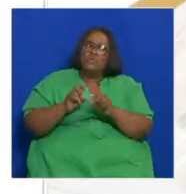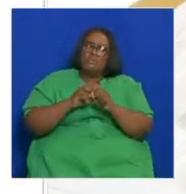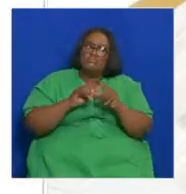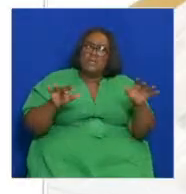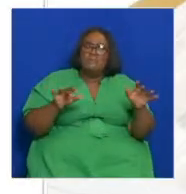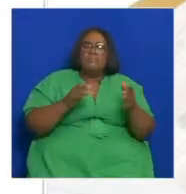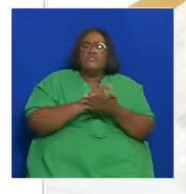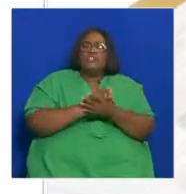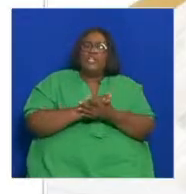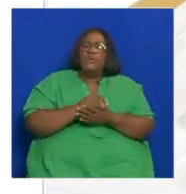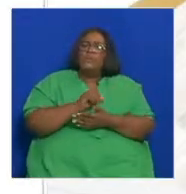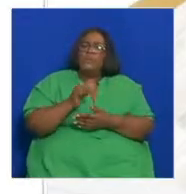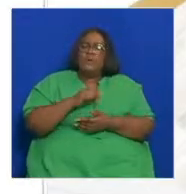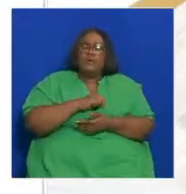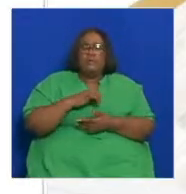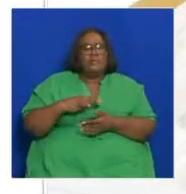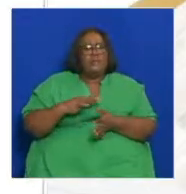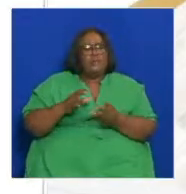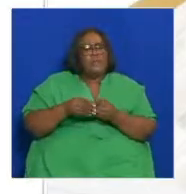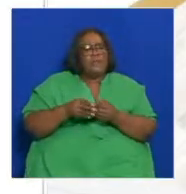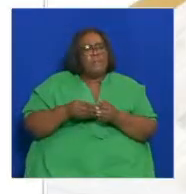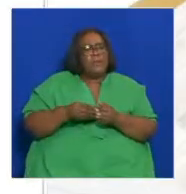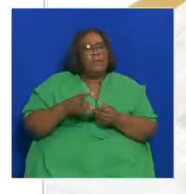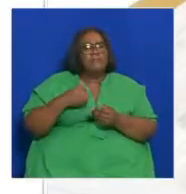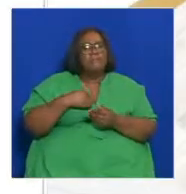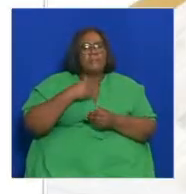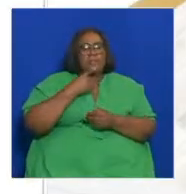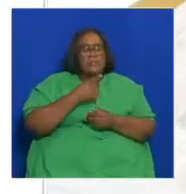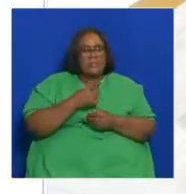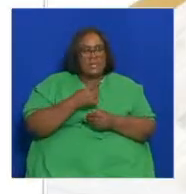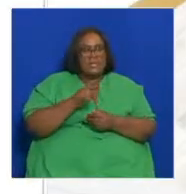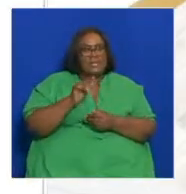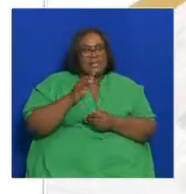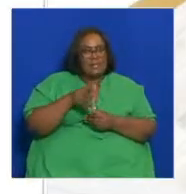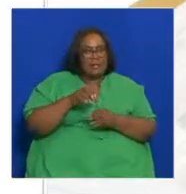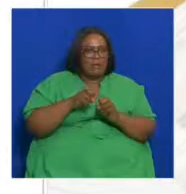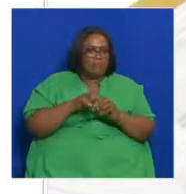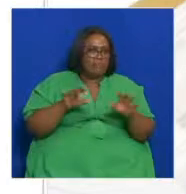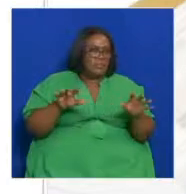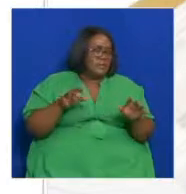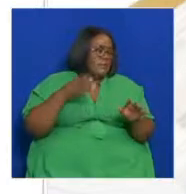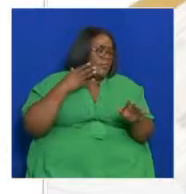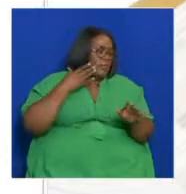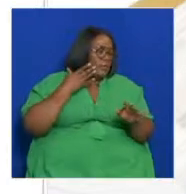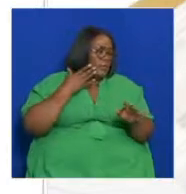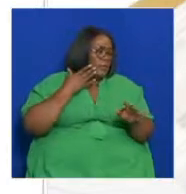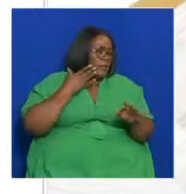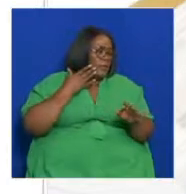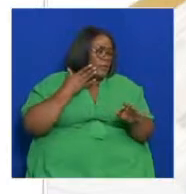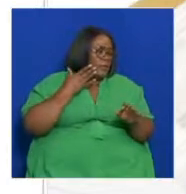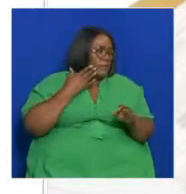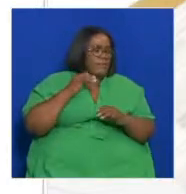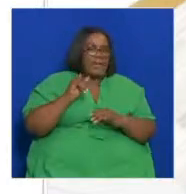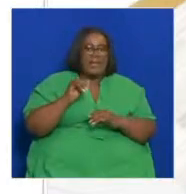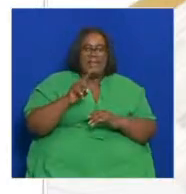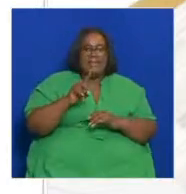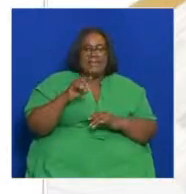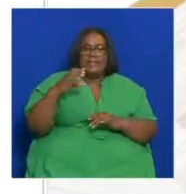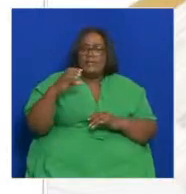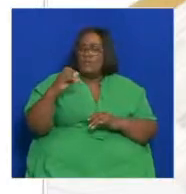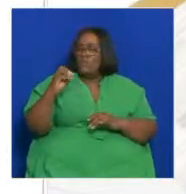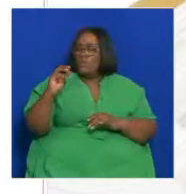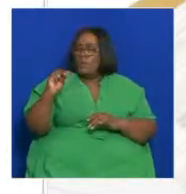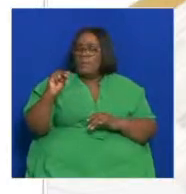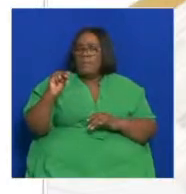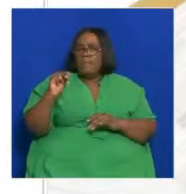I do indicate that it was distributed on the, what we call ID comms, Yes. where it include all